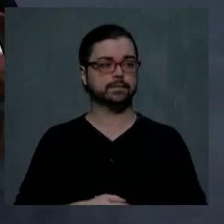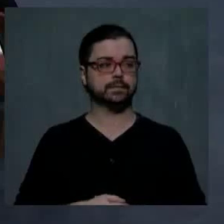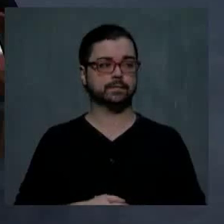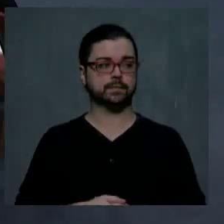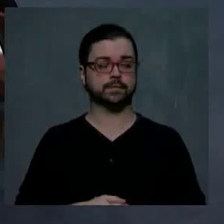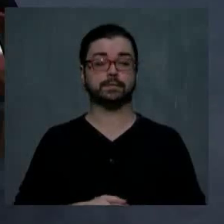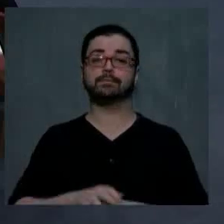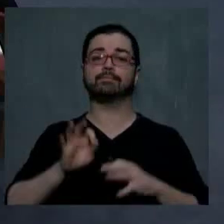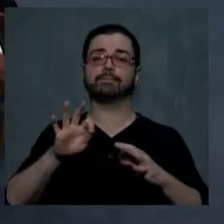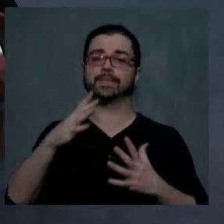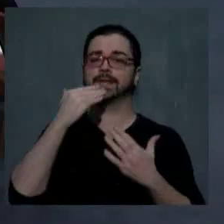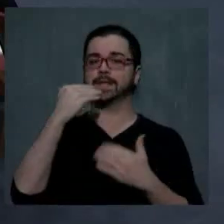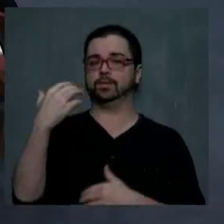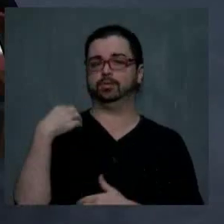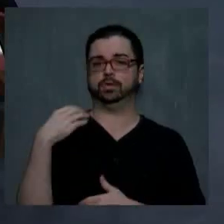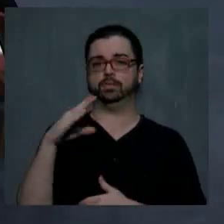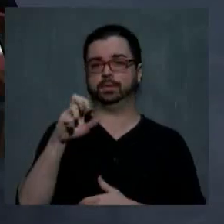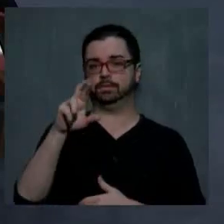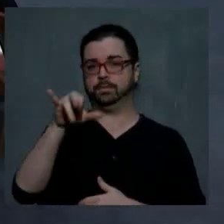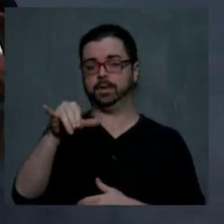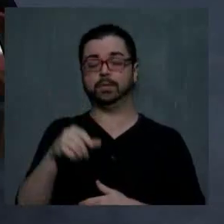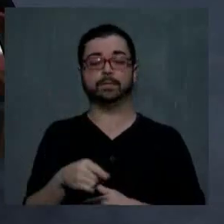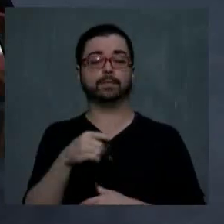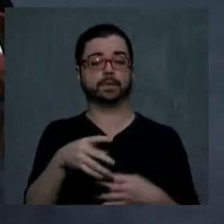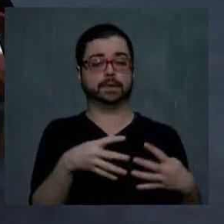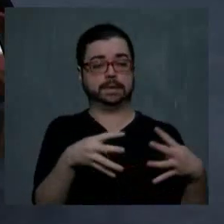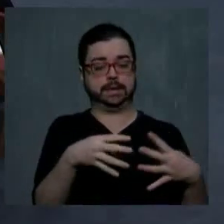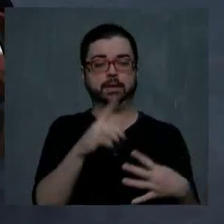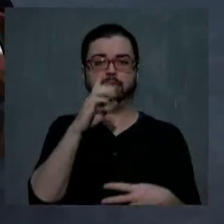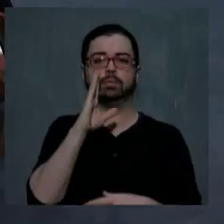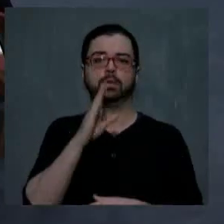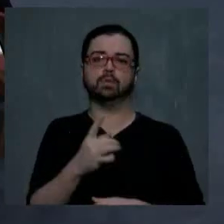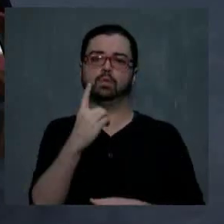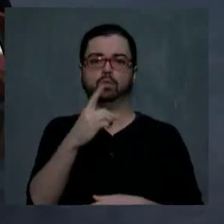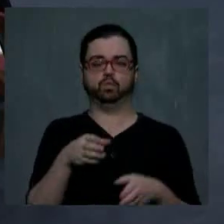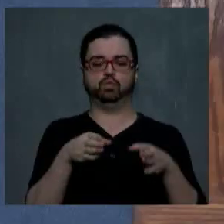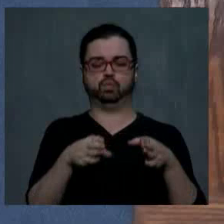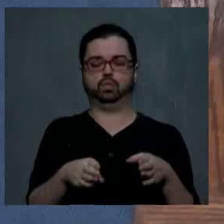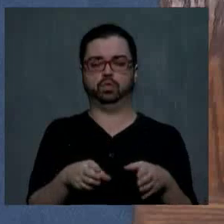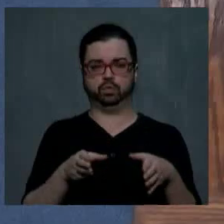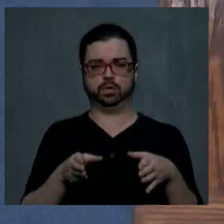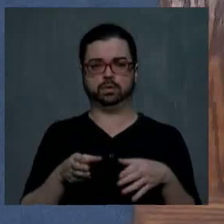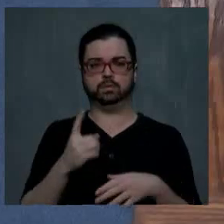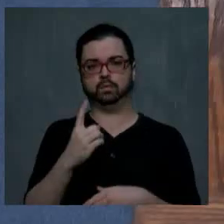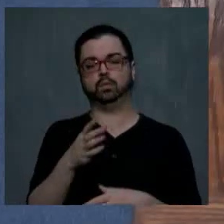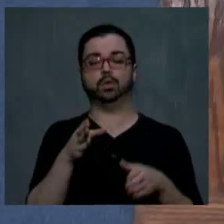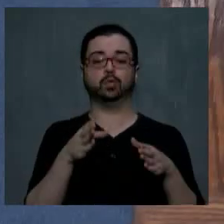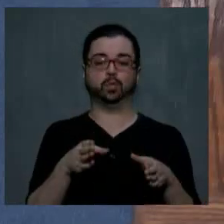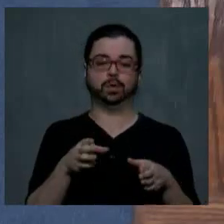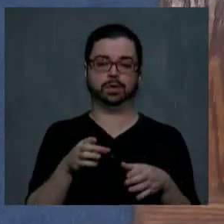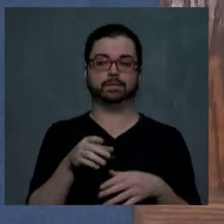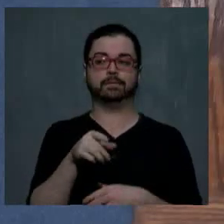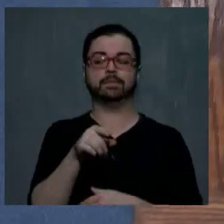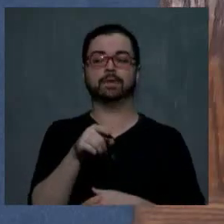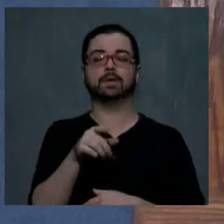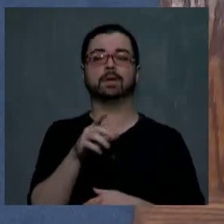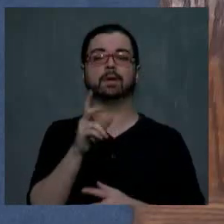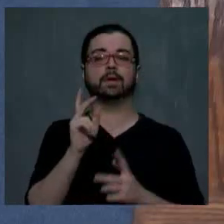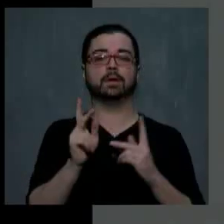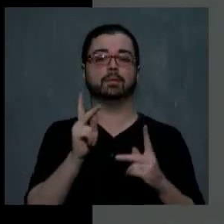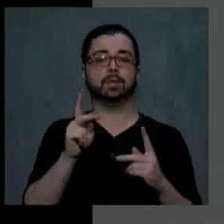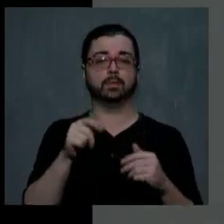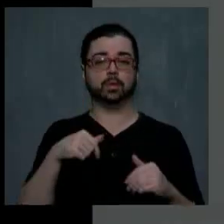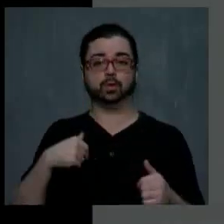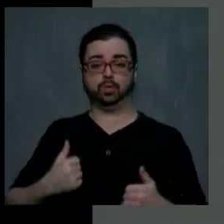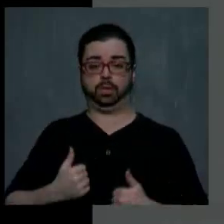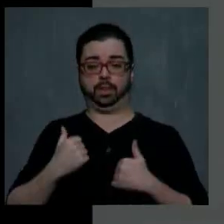Thank you, Chairman Berry. The gate this is going to be a one-way street, and the gate, the people who live here will have remotes where they can open the gate as